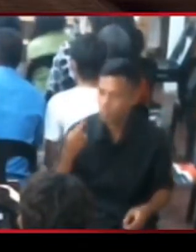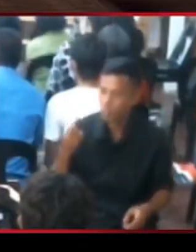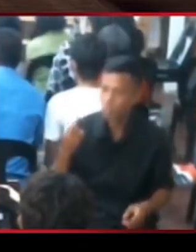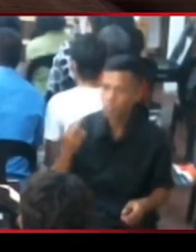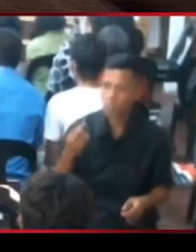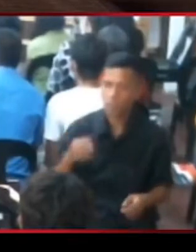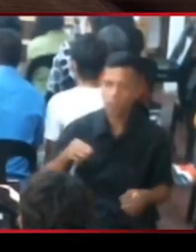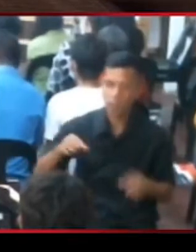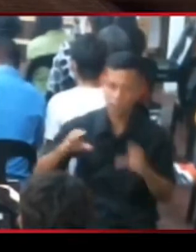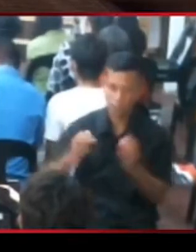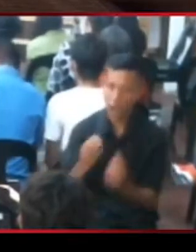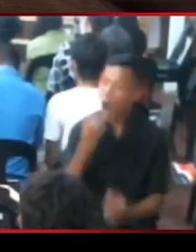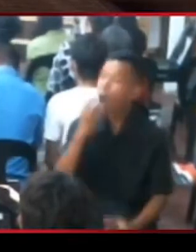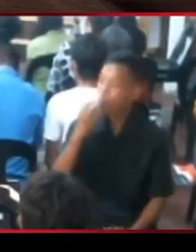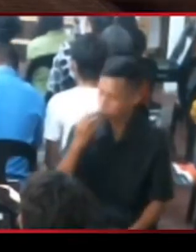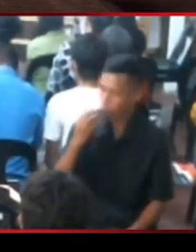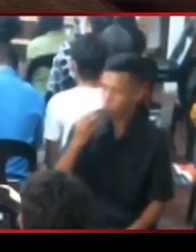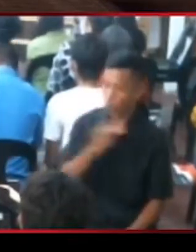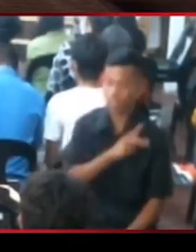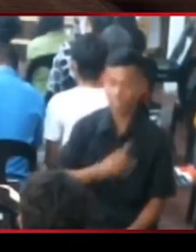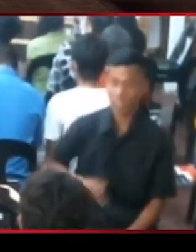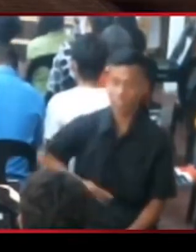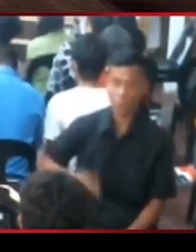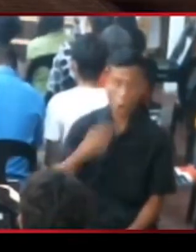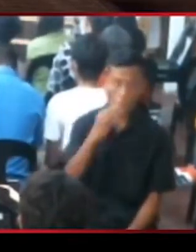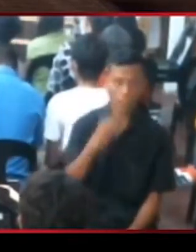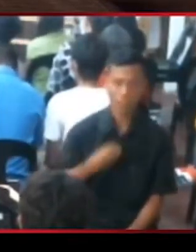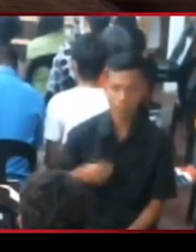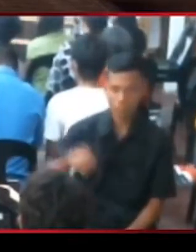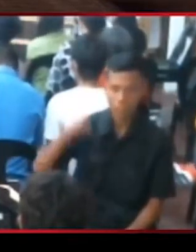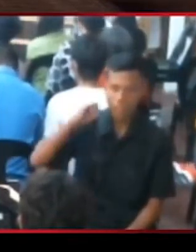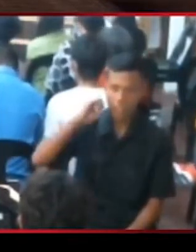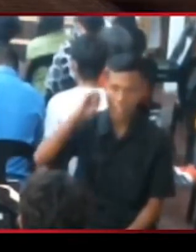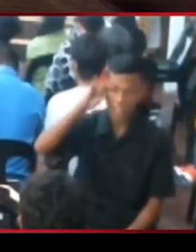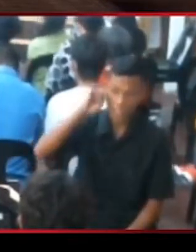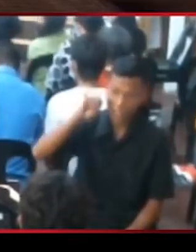Burger King, and Jollibee.